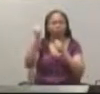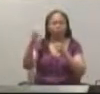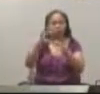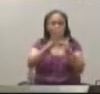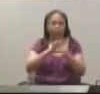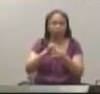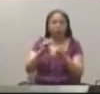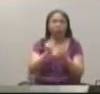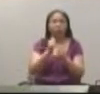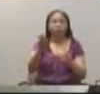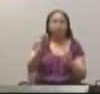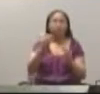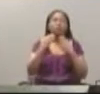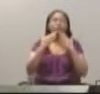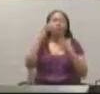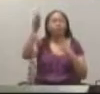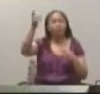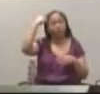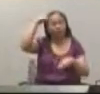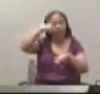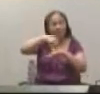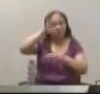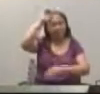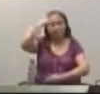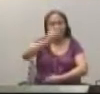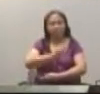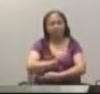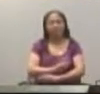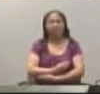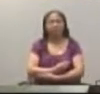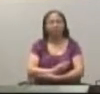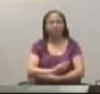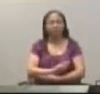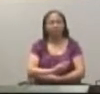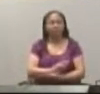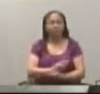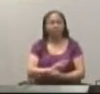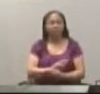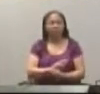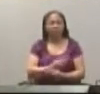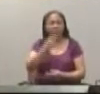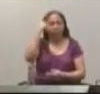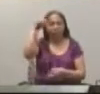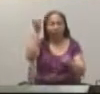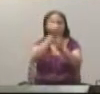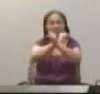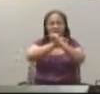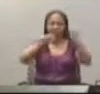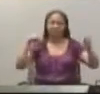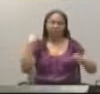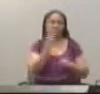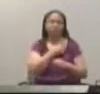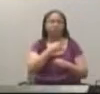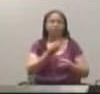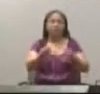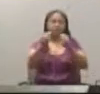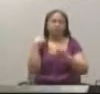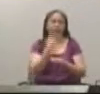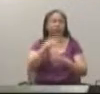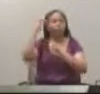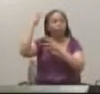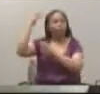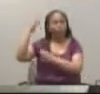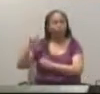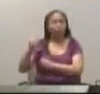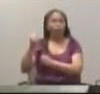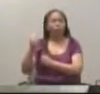God for sending himself in the person of his Son to save us and to give us hope as we